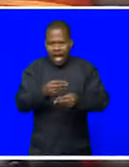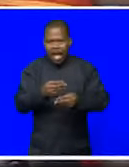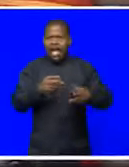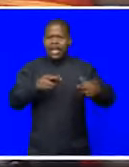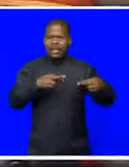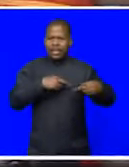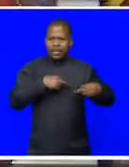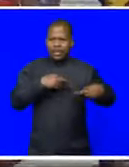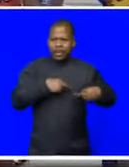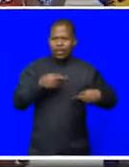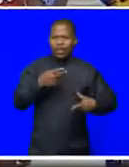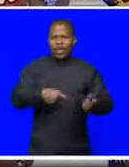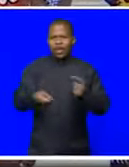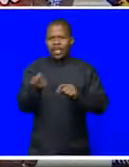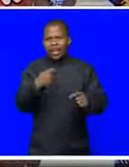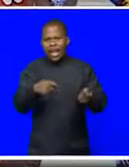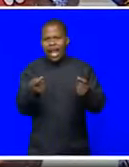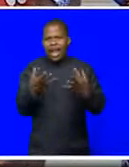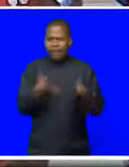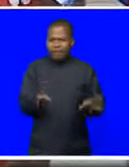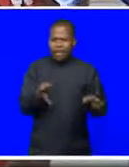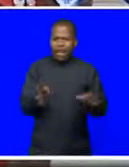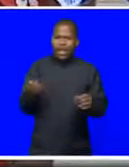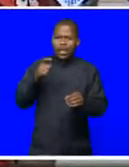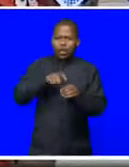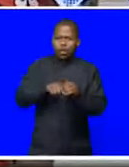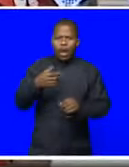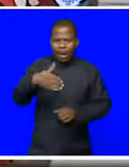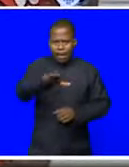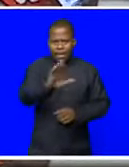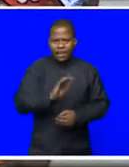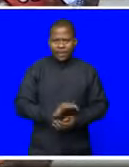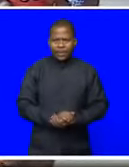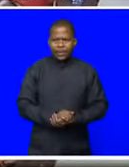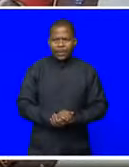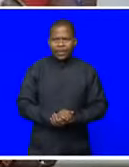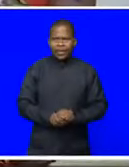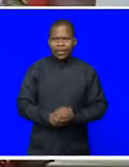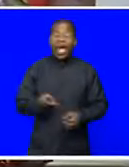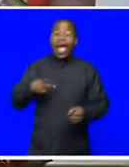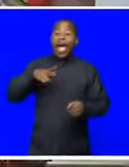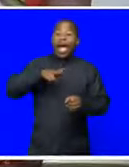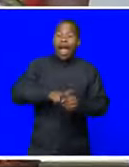the free trade area. So we are looking forward that with your